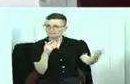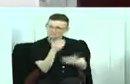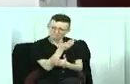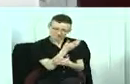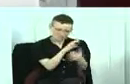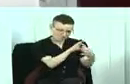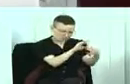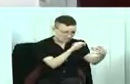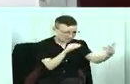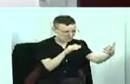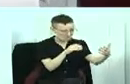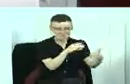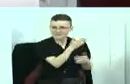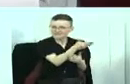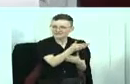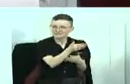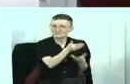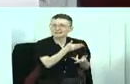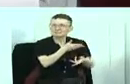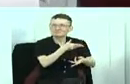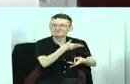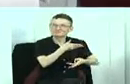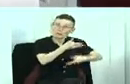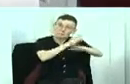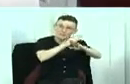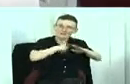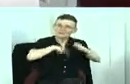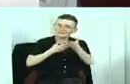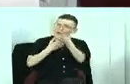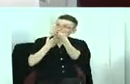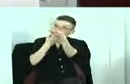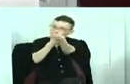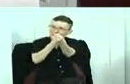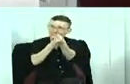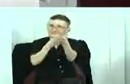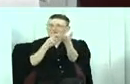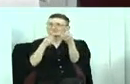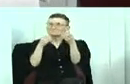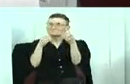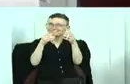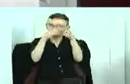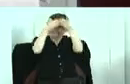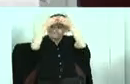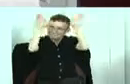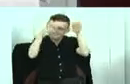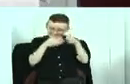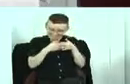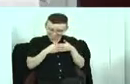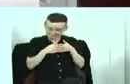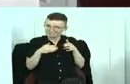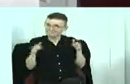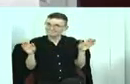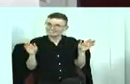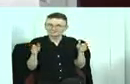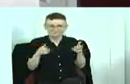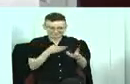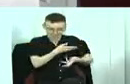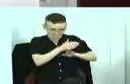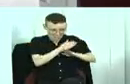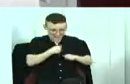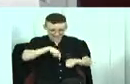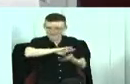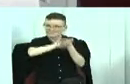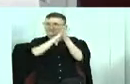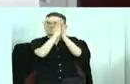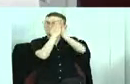being ever closer to you, to trusting you more, to stepping more fully into being those expressions of Jesus, those unique